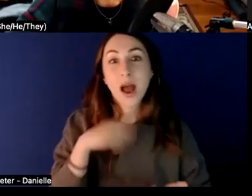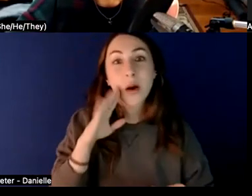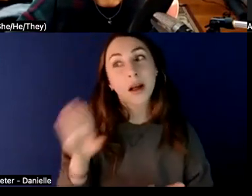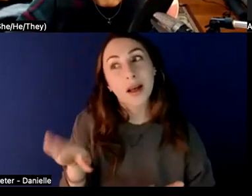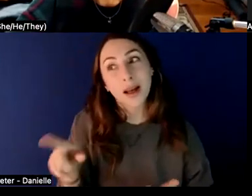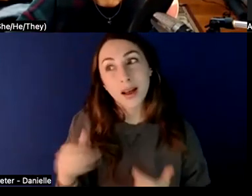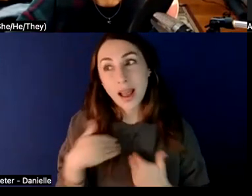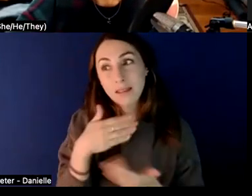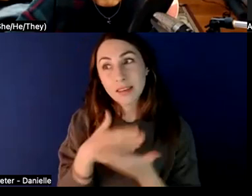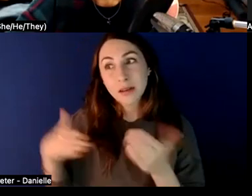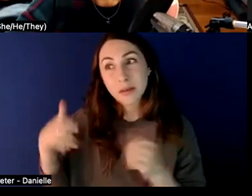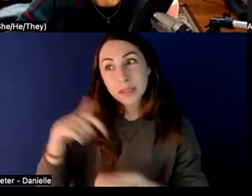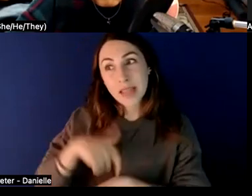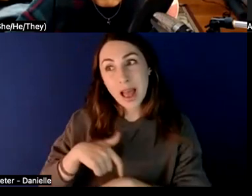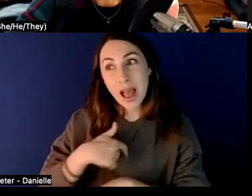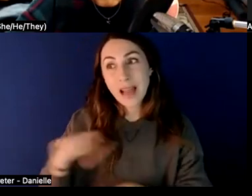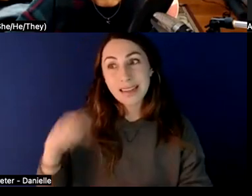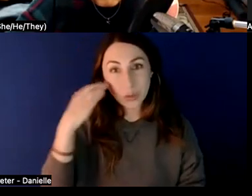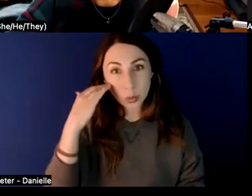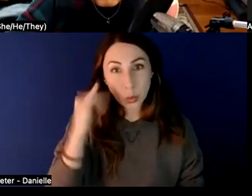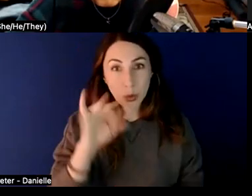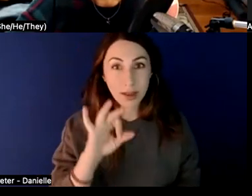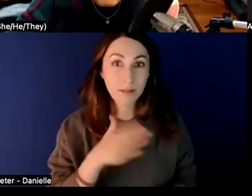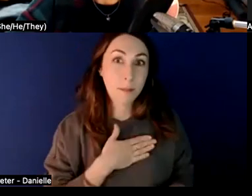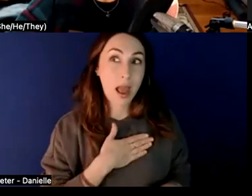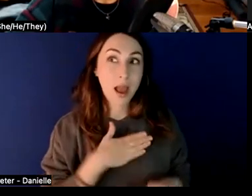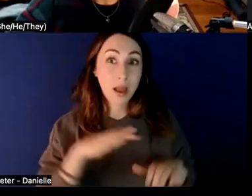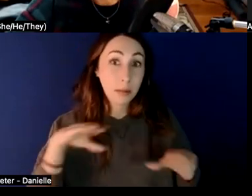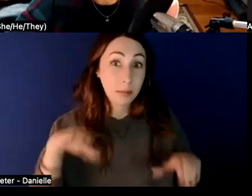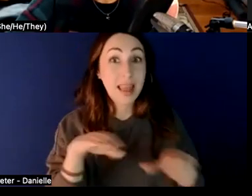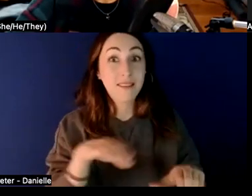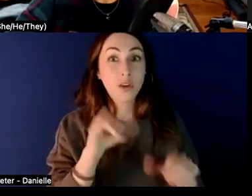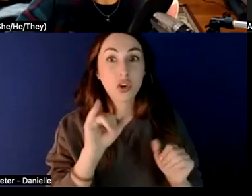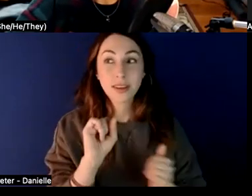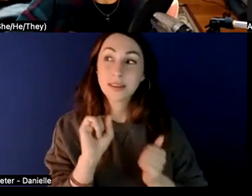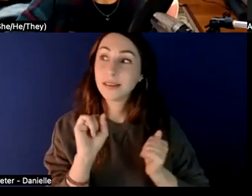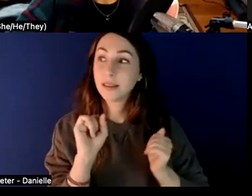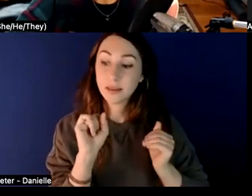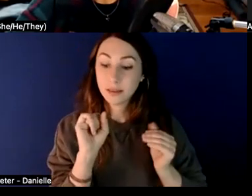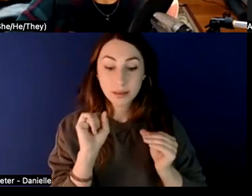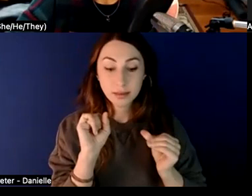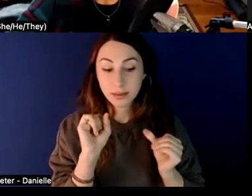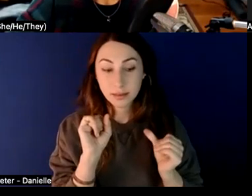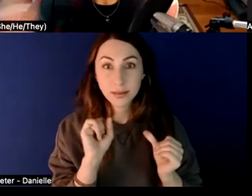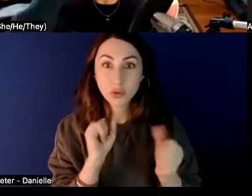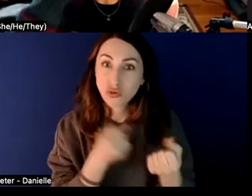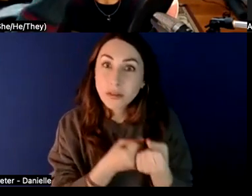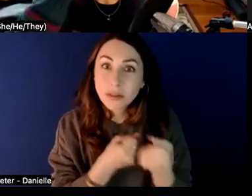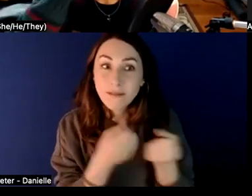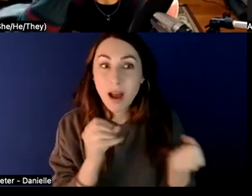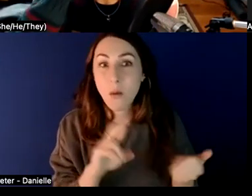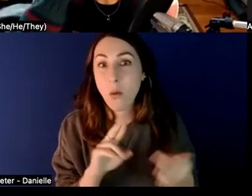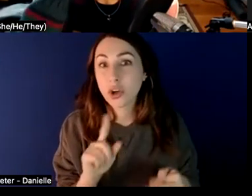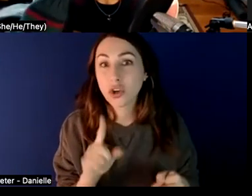some time? Because I need to know if I'm actually like, am I feeling justified or am I actually